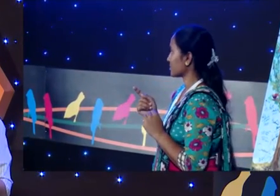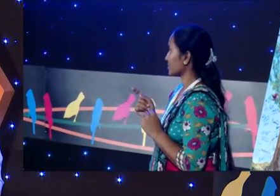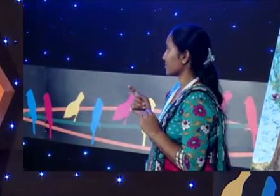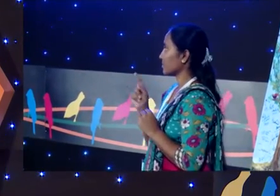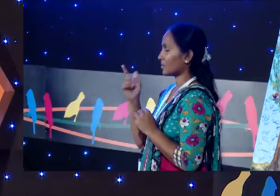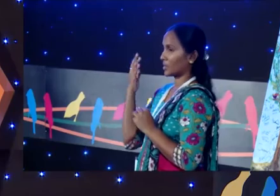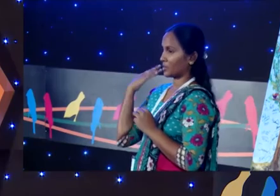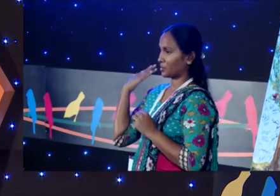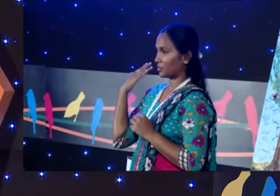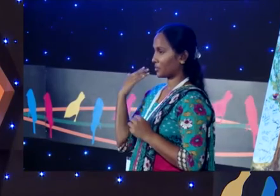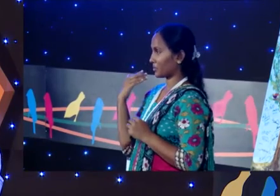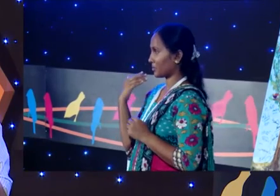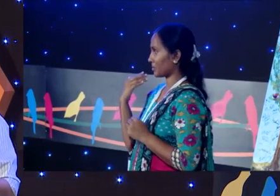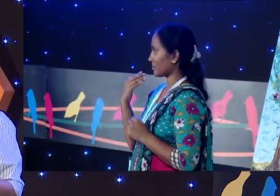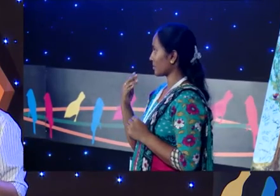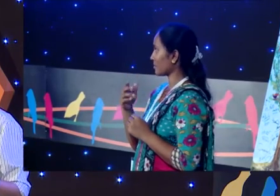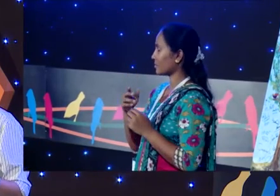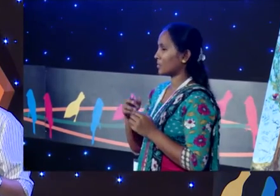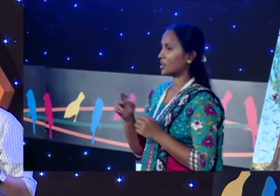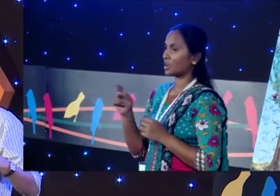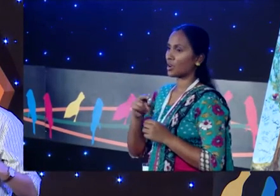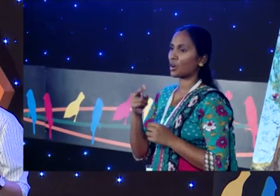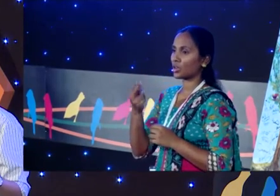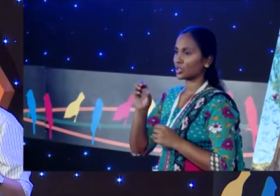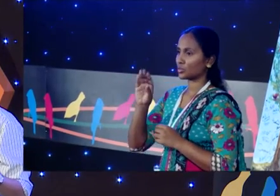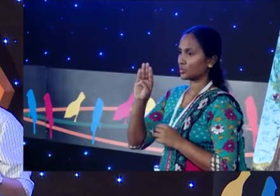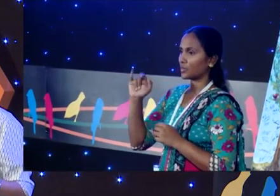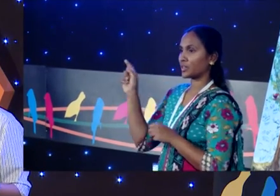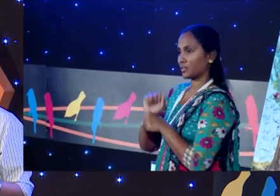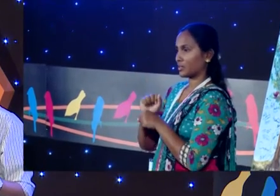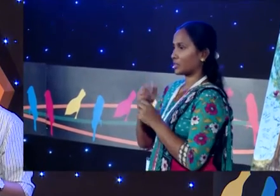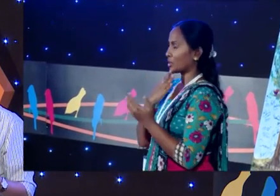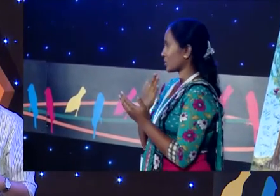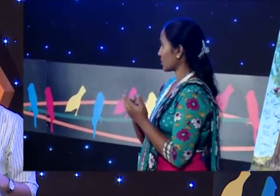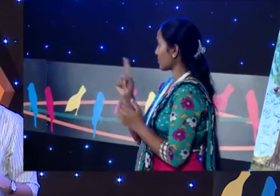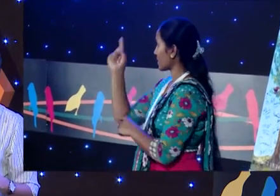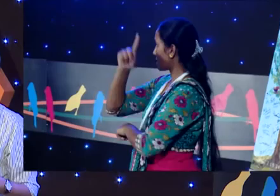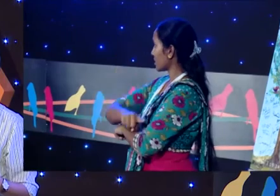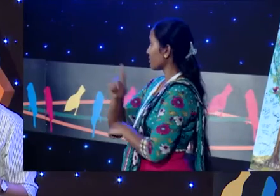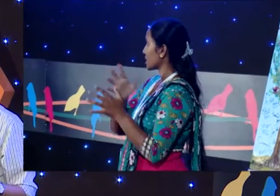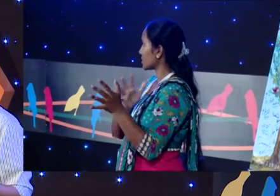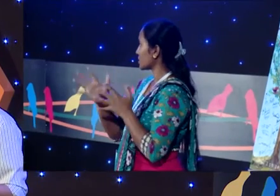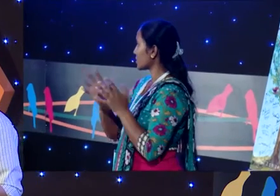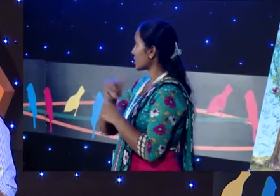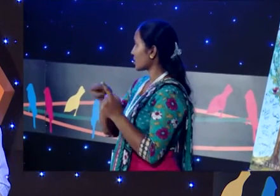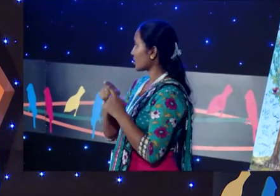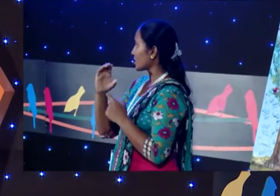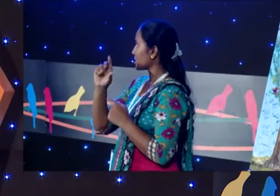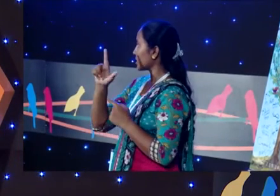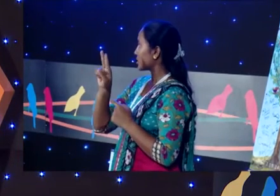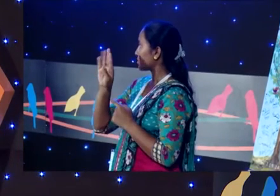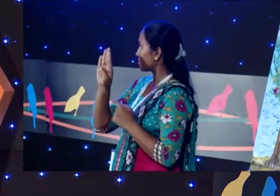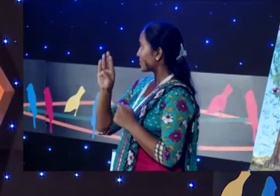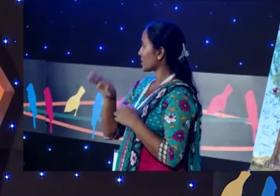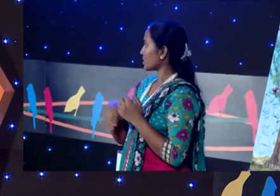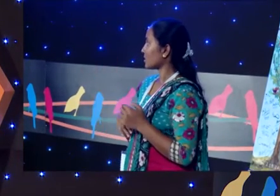step back. This was just a side project. It was a hobby. We had our day jobs. And then one day, we ran a story about a club, a